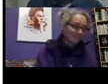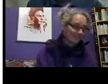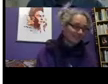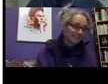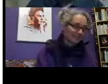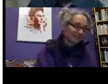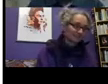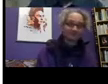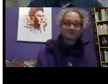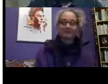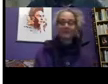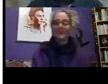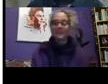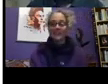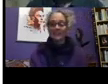and living society.